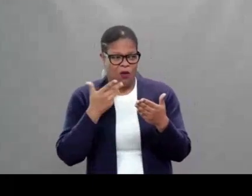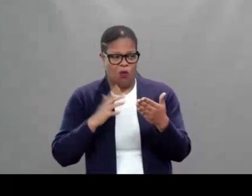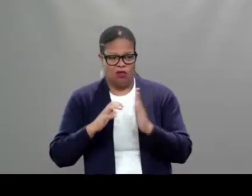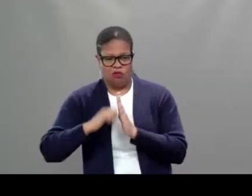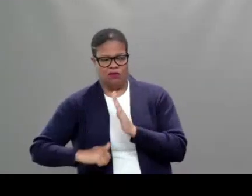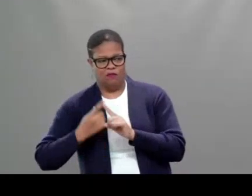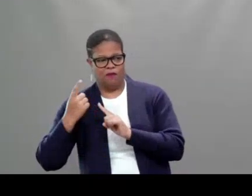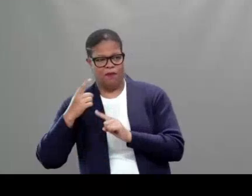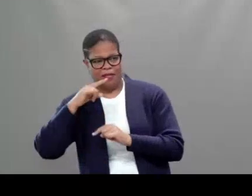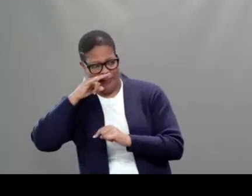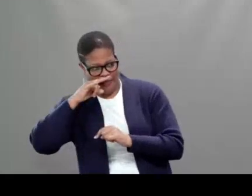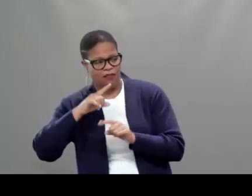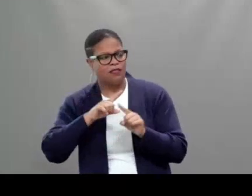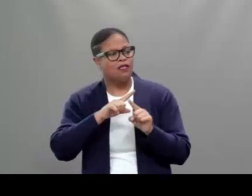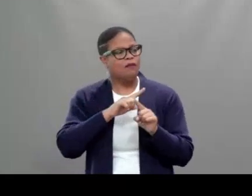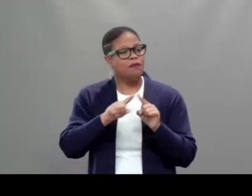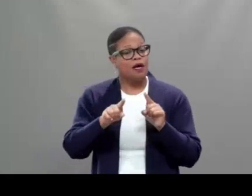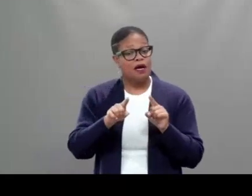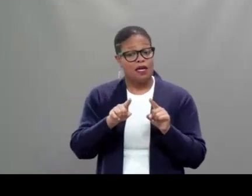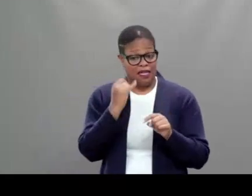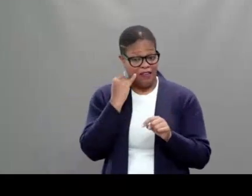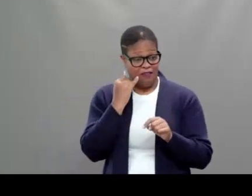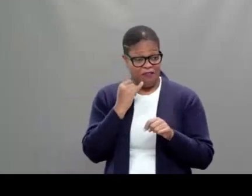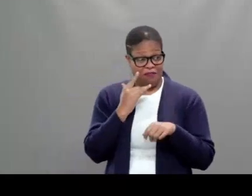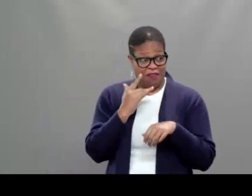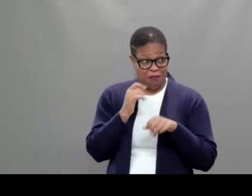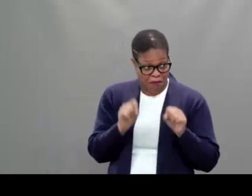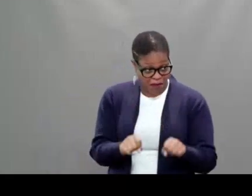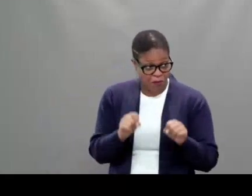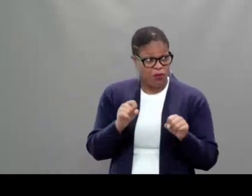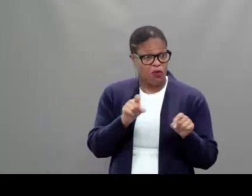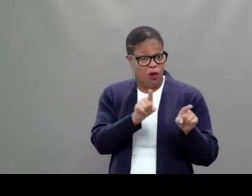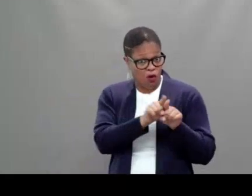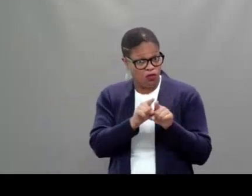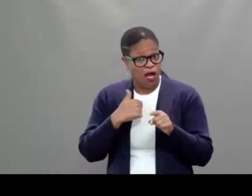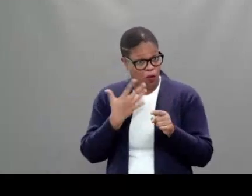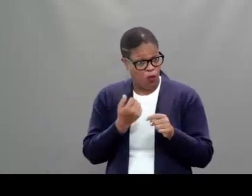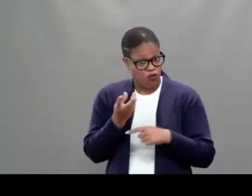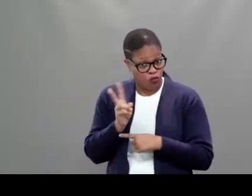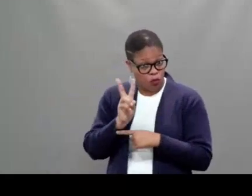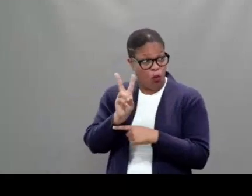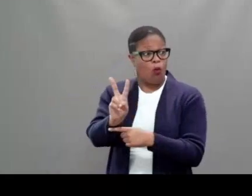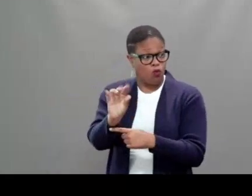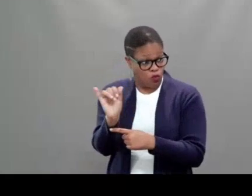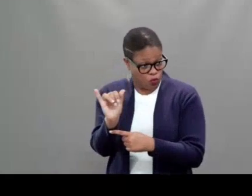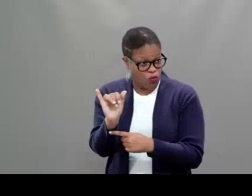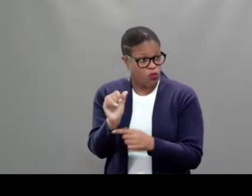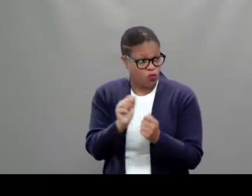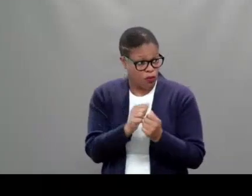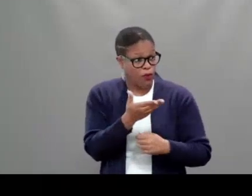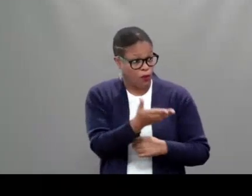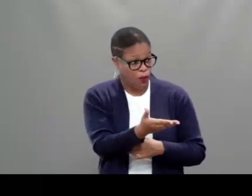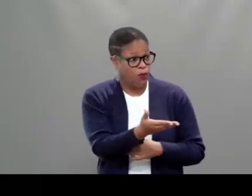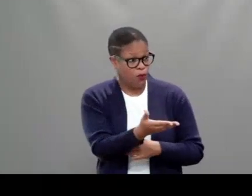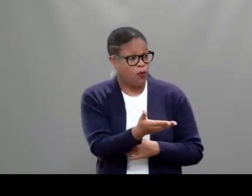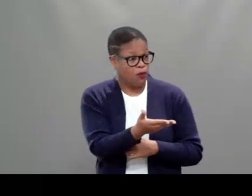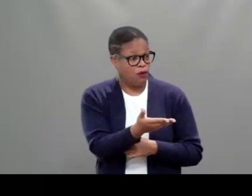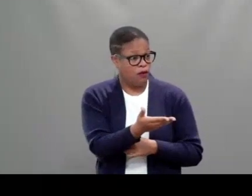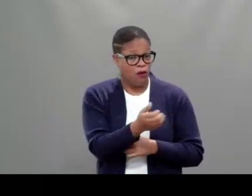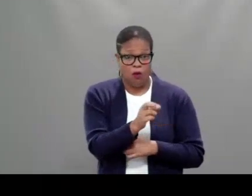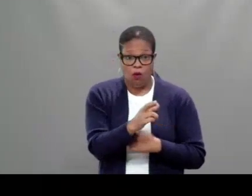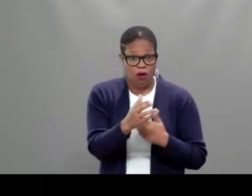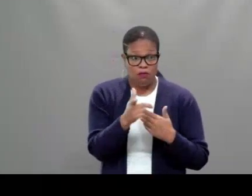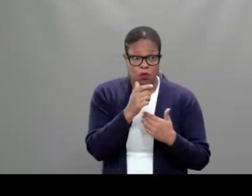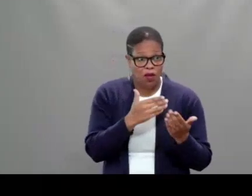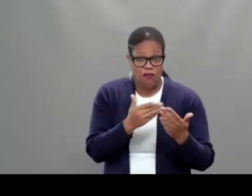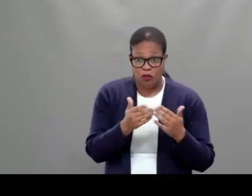kids, I also would like to go to that along with you, or ever how